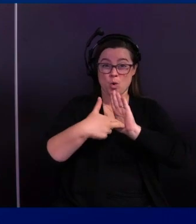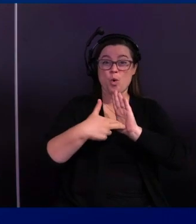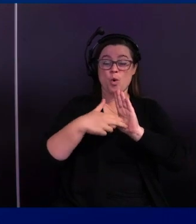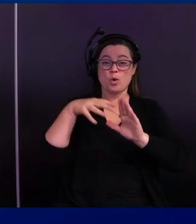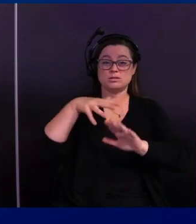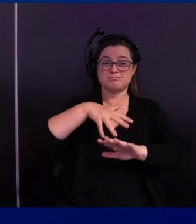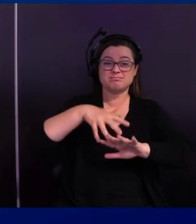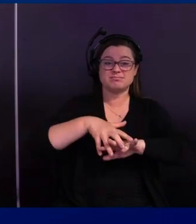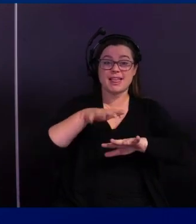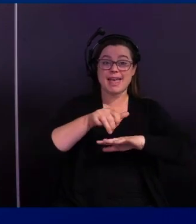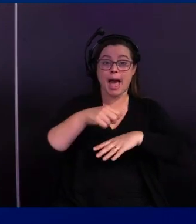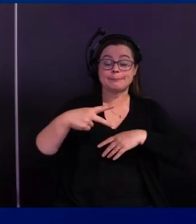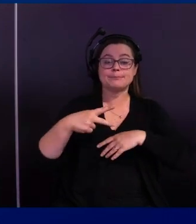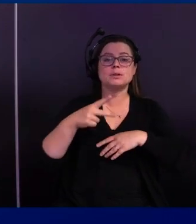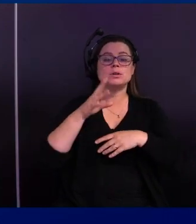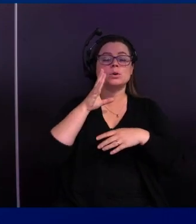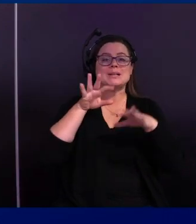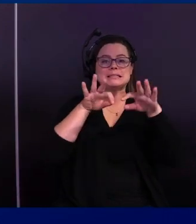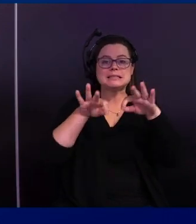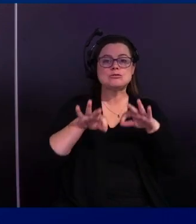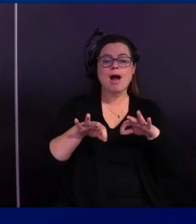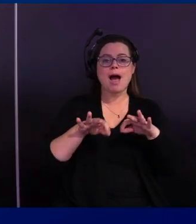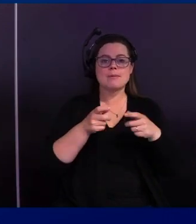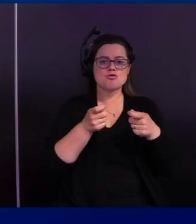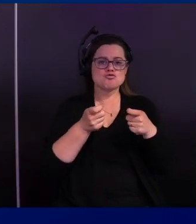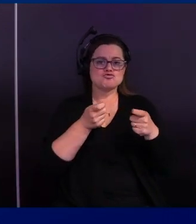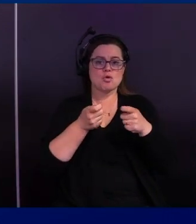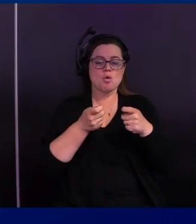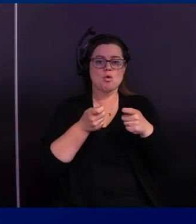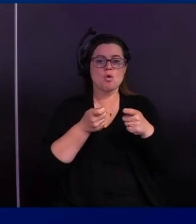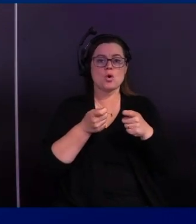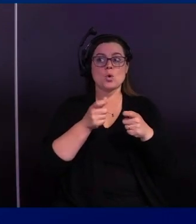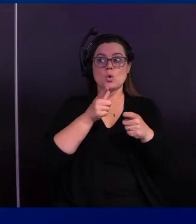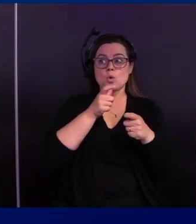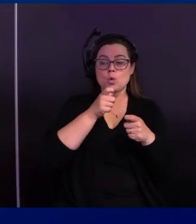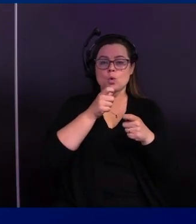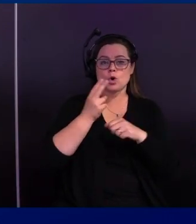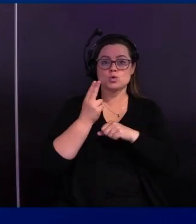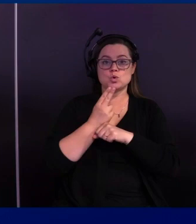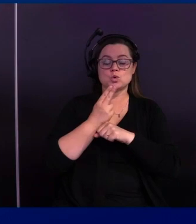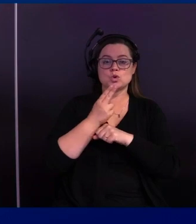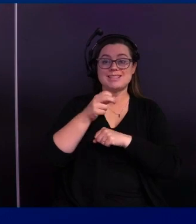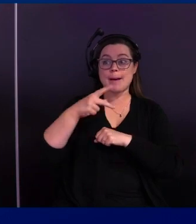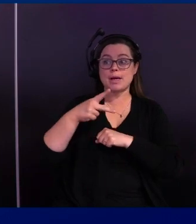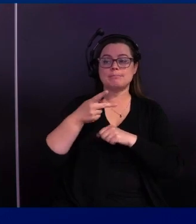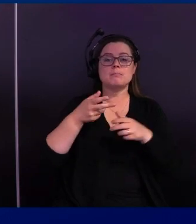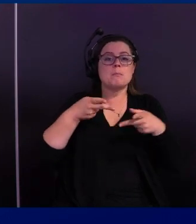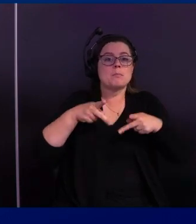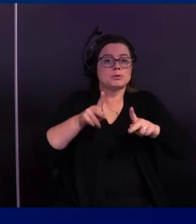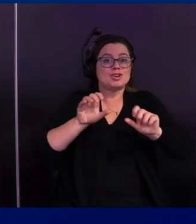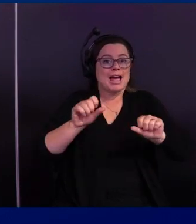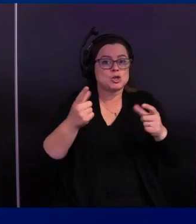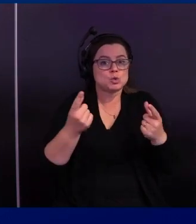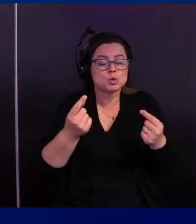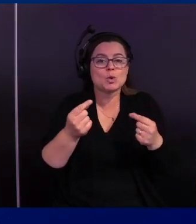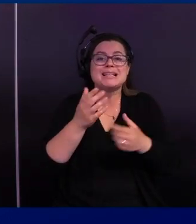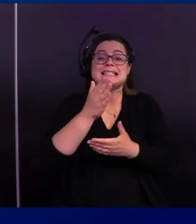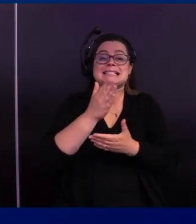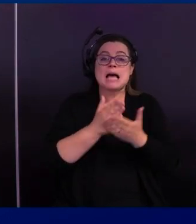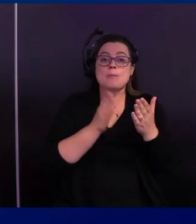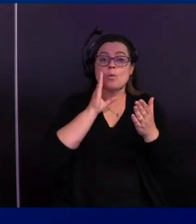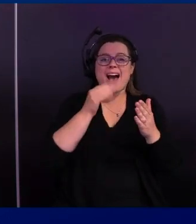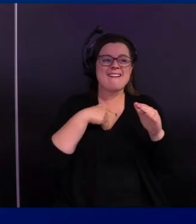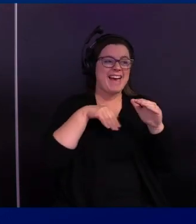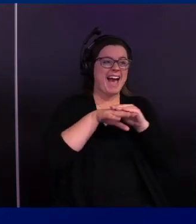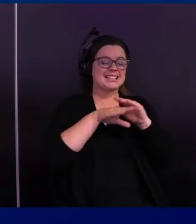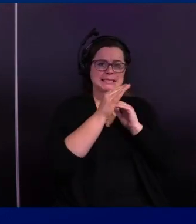application that describe and control what users of the application are permitted to do. So some users are going to be able to access some accounts,